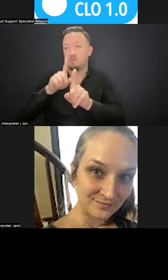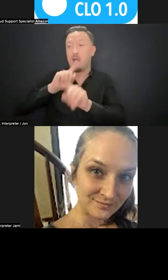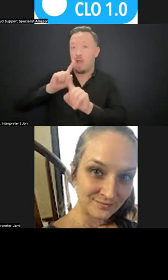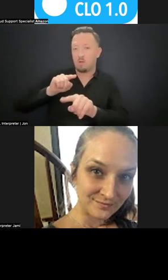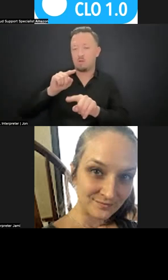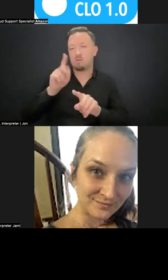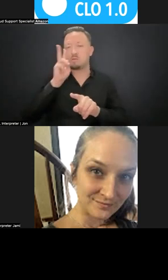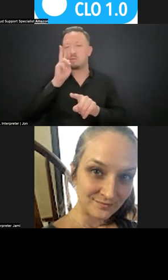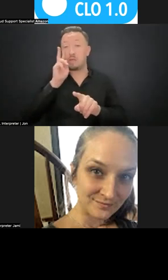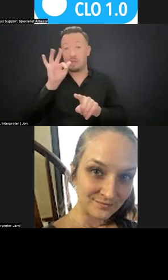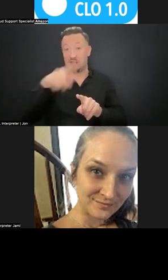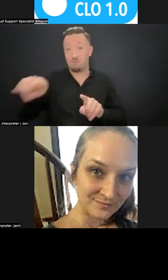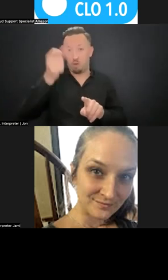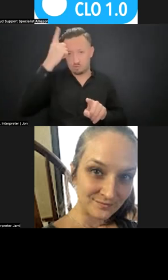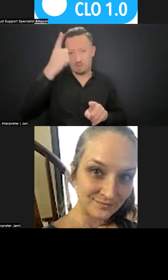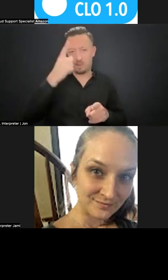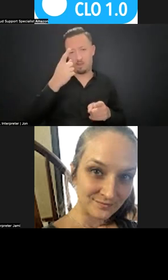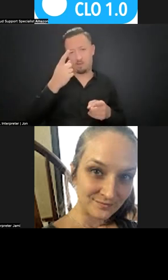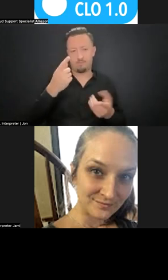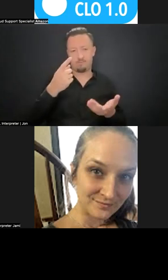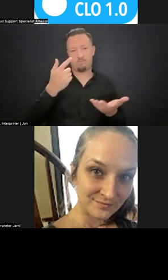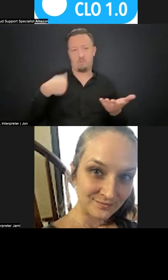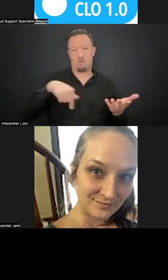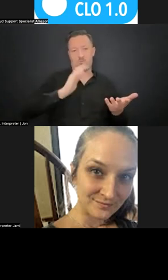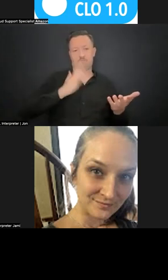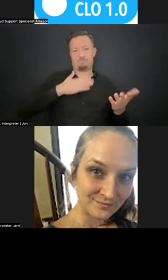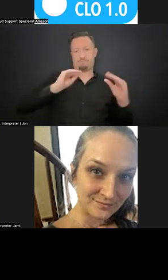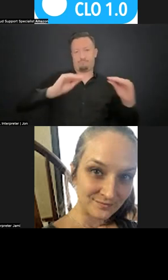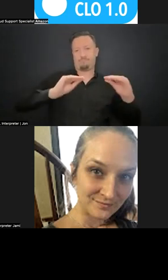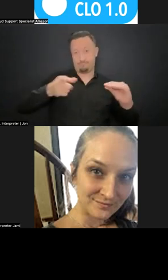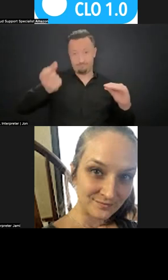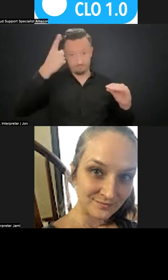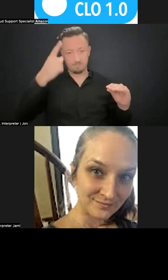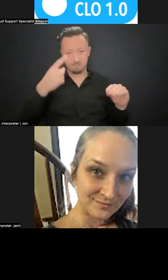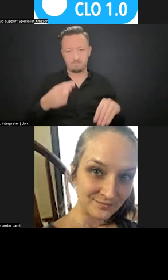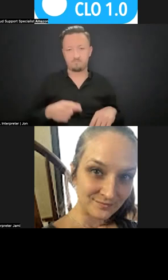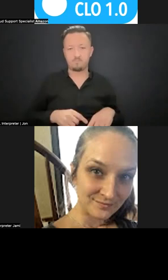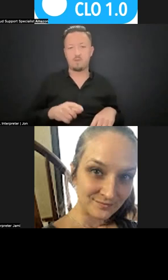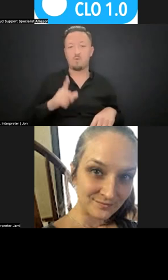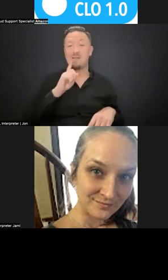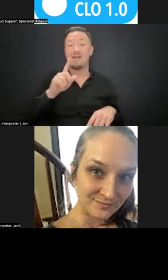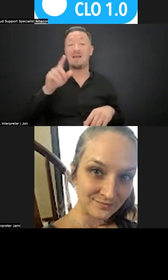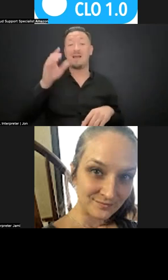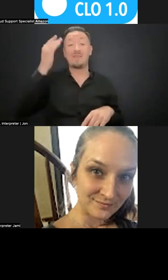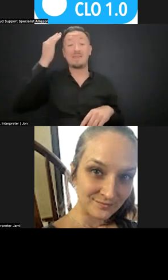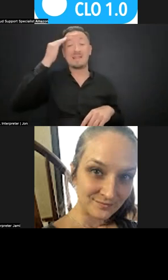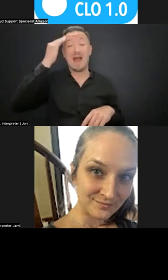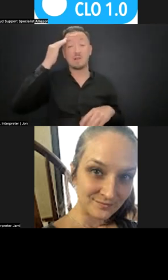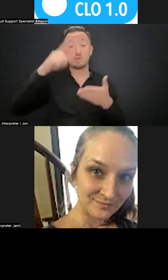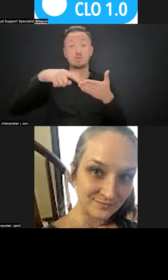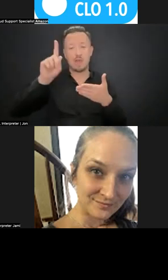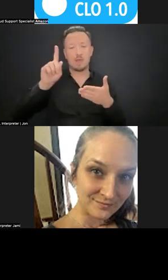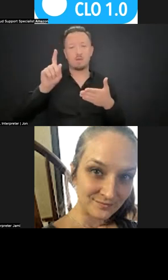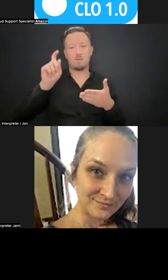And then, so, try to get them done, but officially they're due. And then at the end, you want to